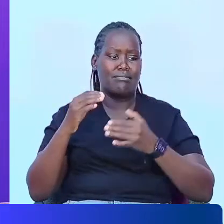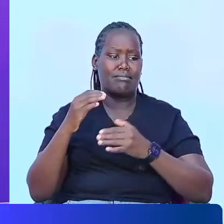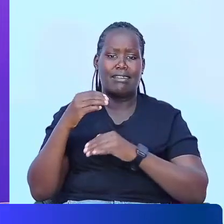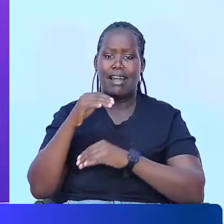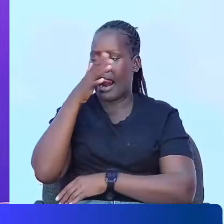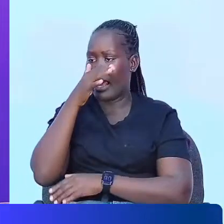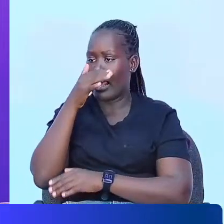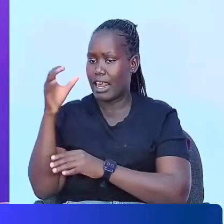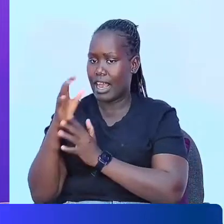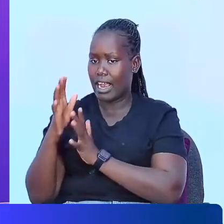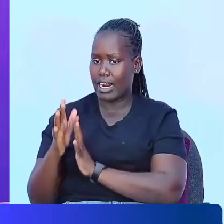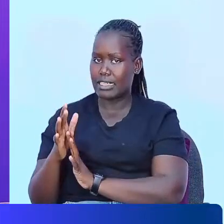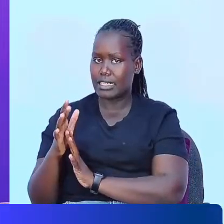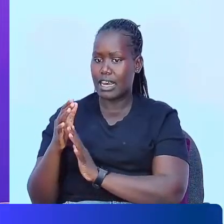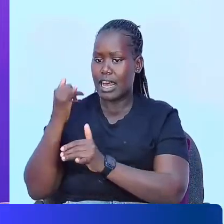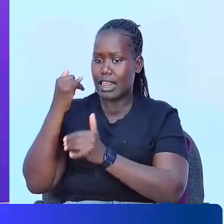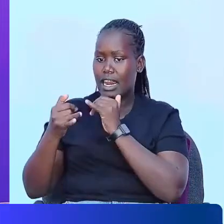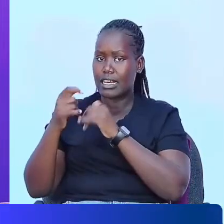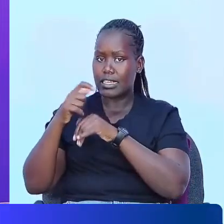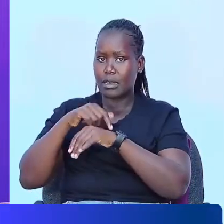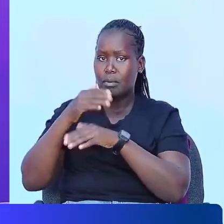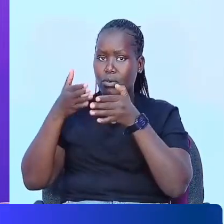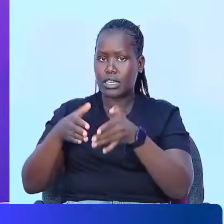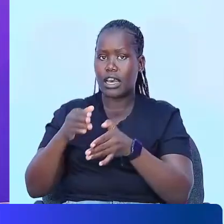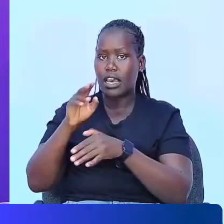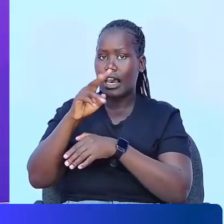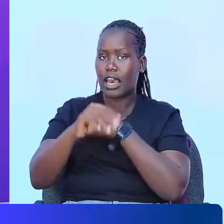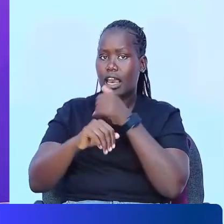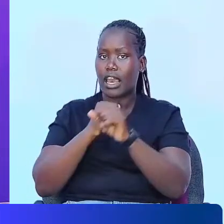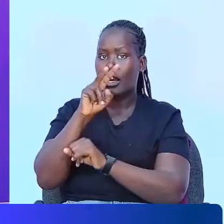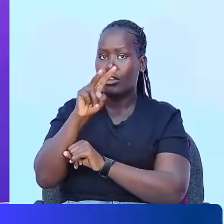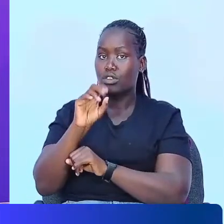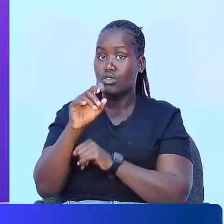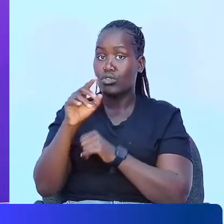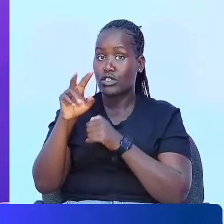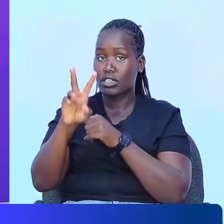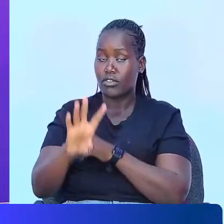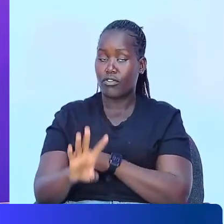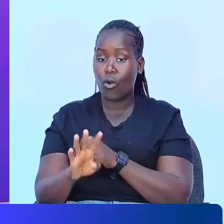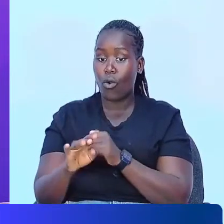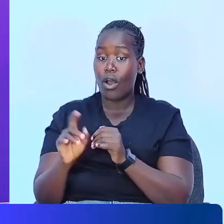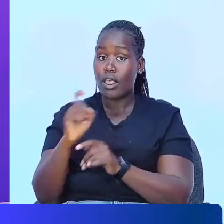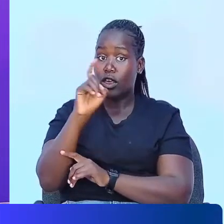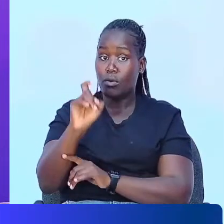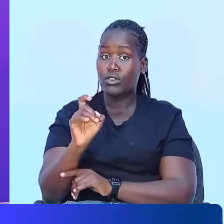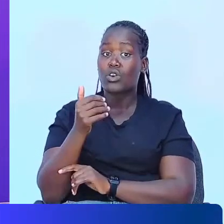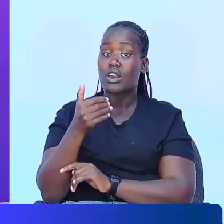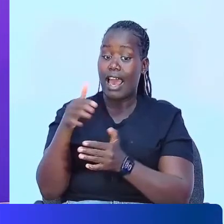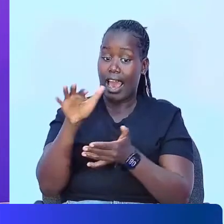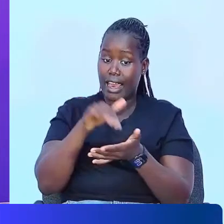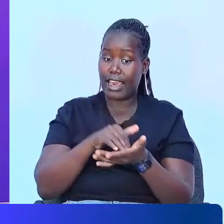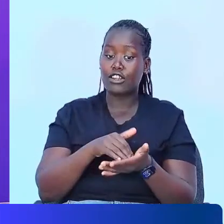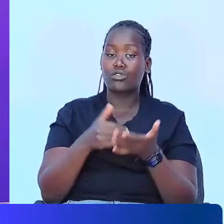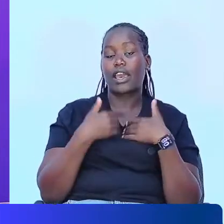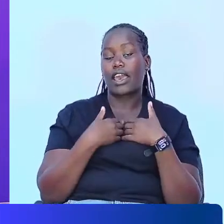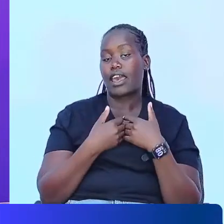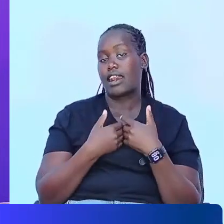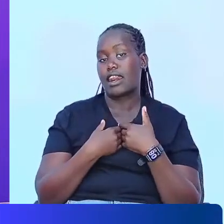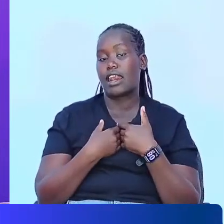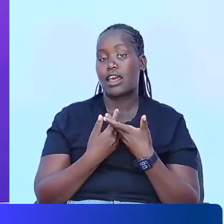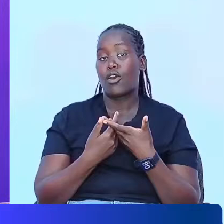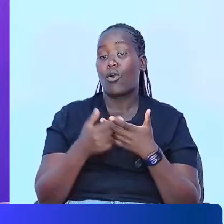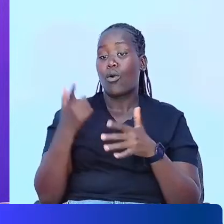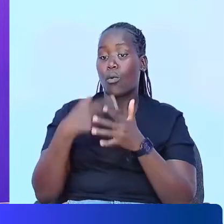last time I was here, that was 2024, Alan, that question again came. And what the analogy I